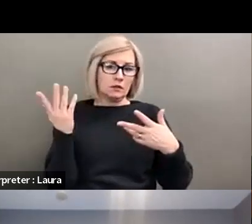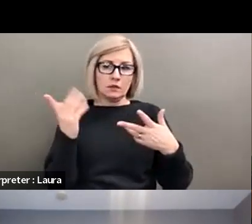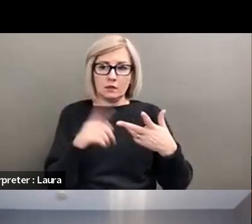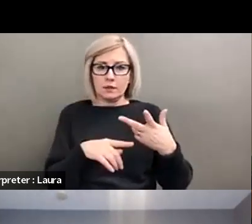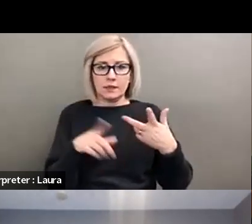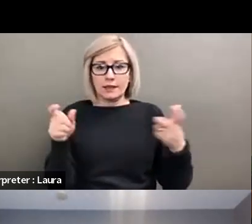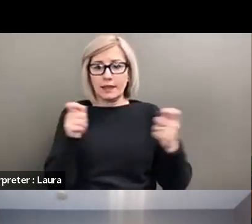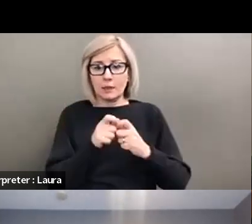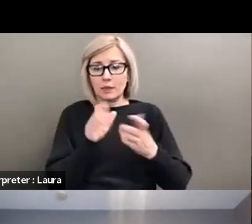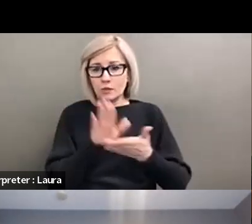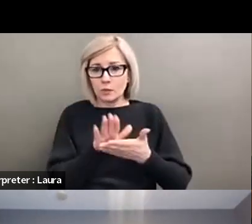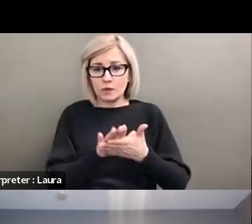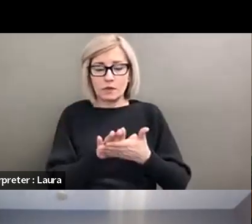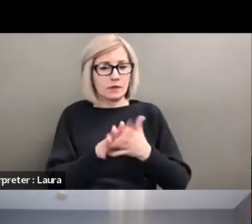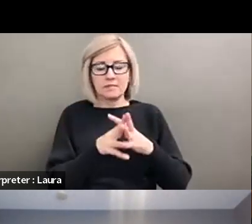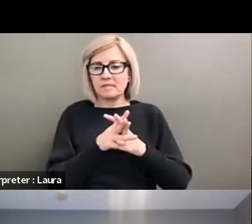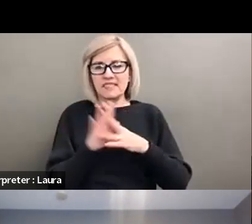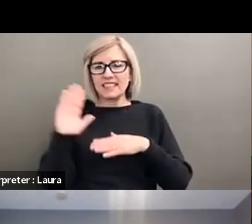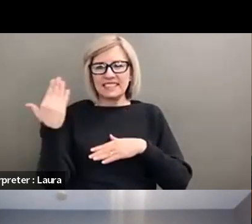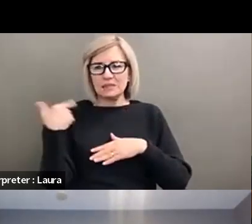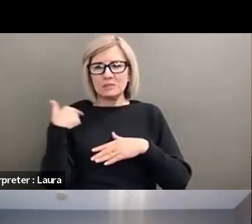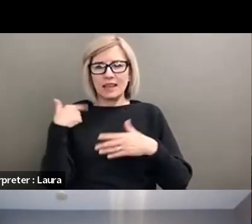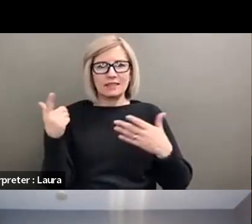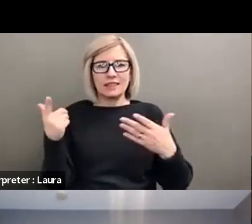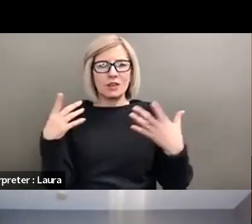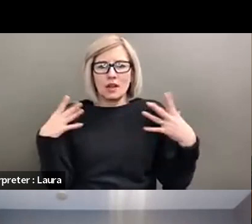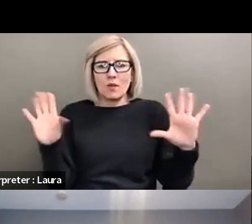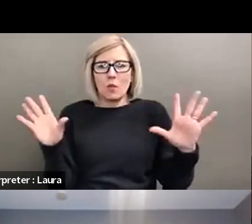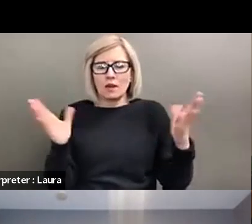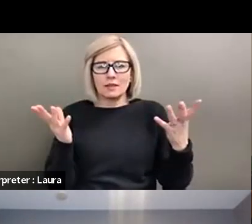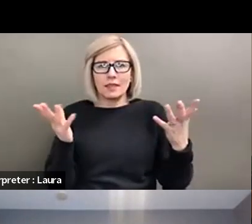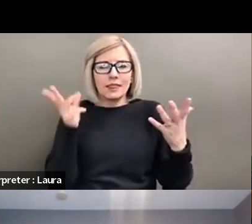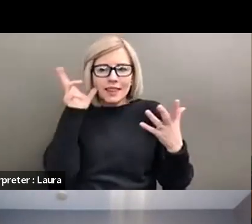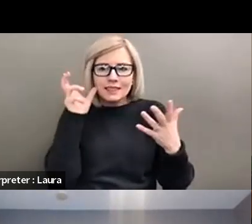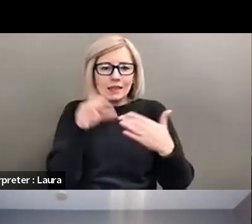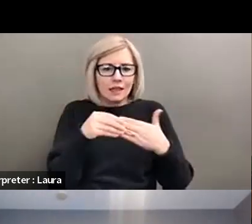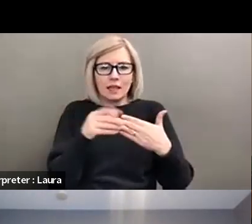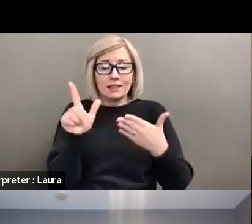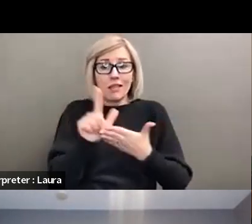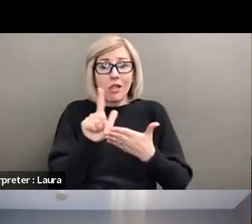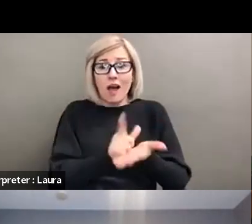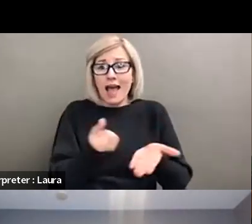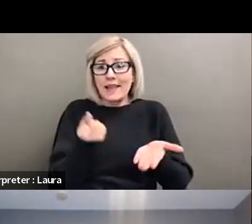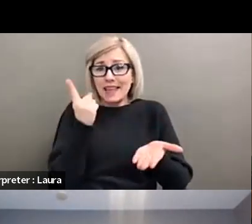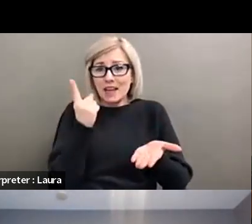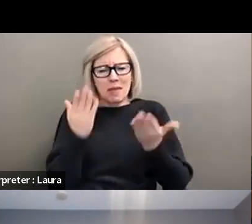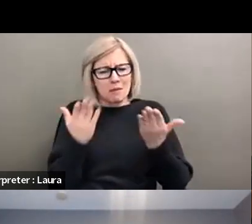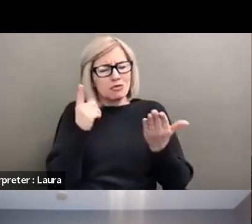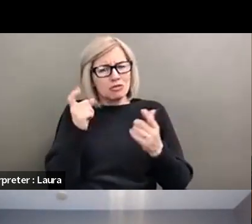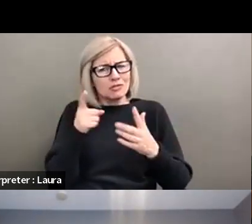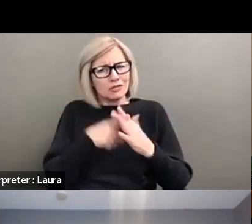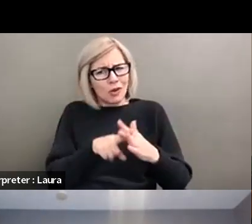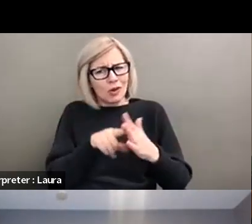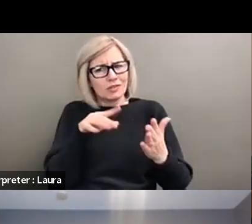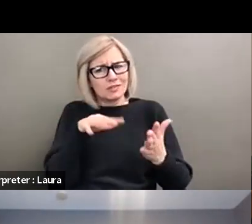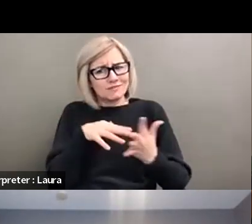and dealing with the schools, I mean, they just seem like they don't want to even bend on this stuff. Well, it's law. Well, I get it. Maybe you guys need to start studying on